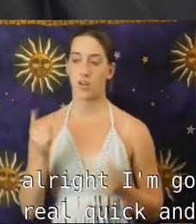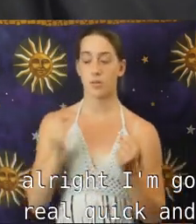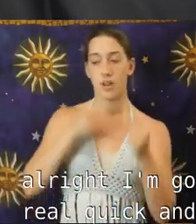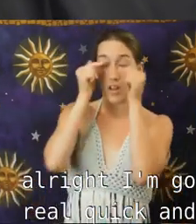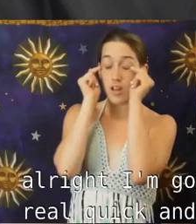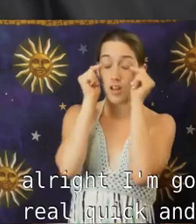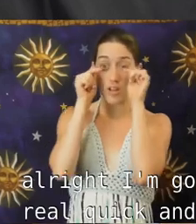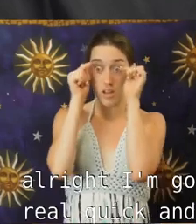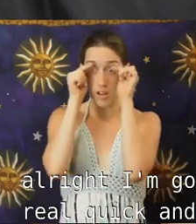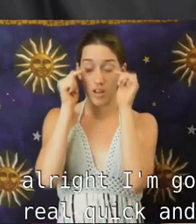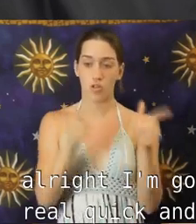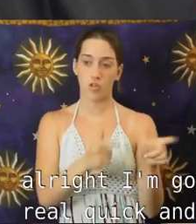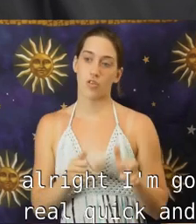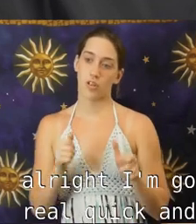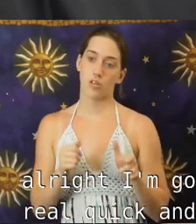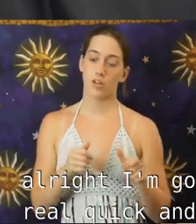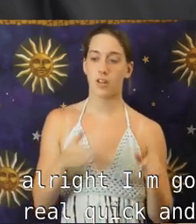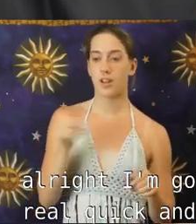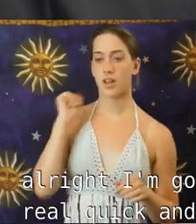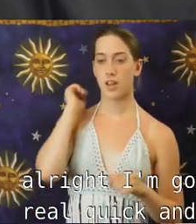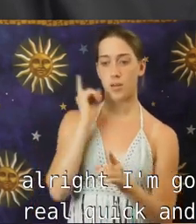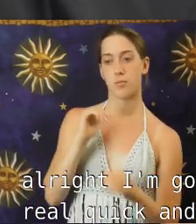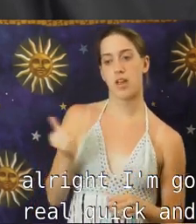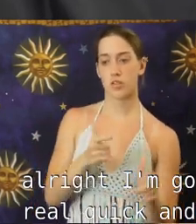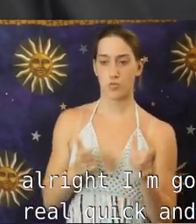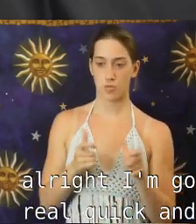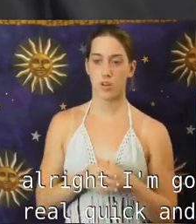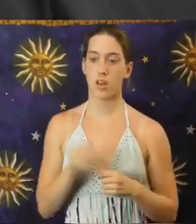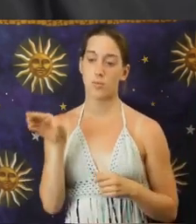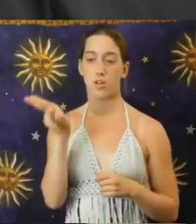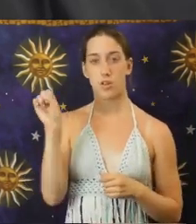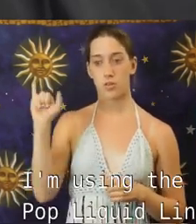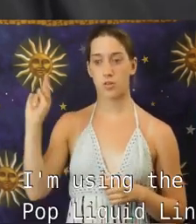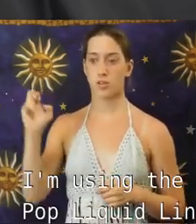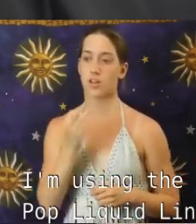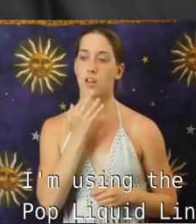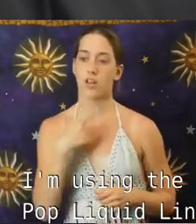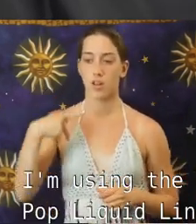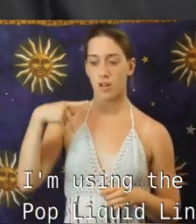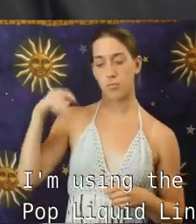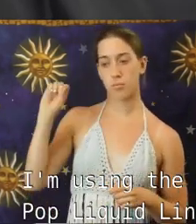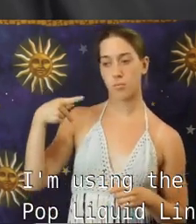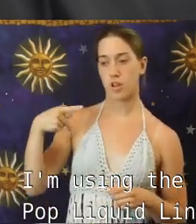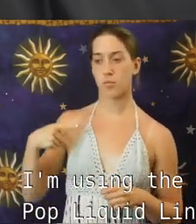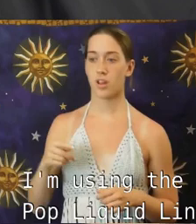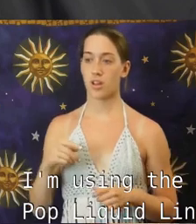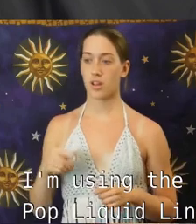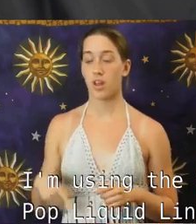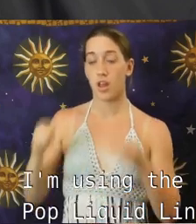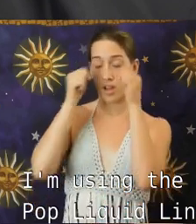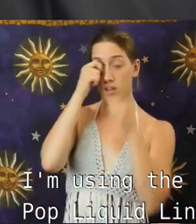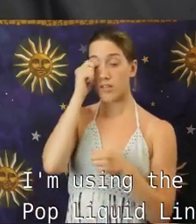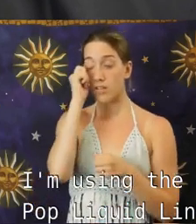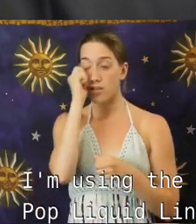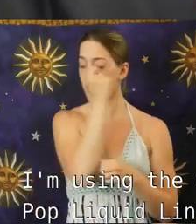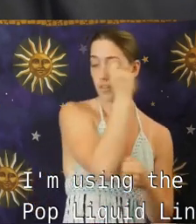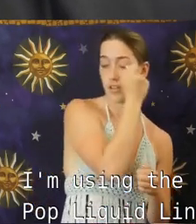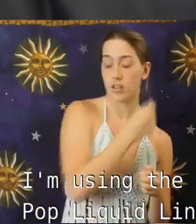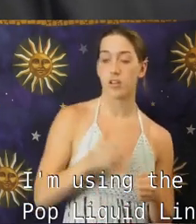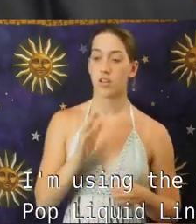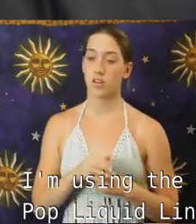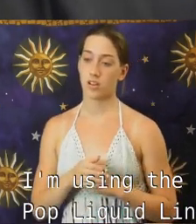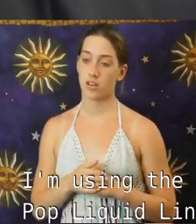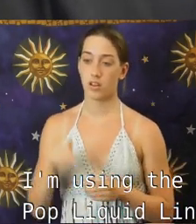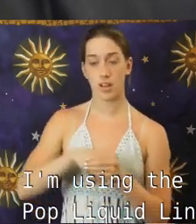Alright, we're going to go ahead and do my eyeliner and lashes real quick, and then we'll get back to everything. I'm using the ColourPop, what is